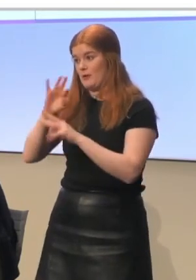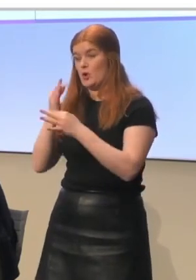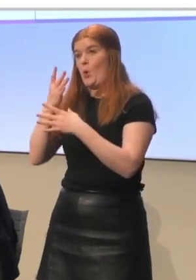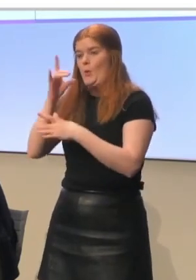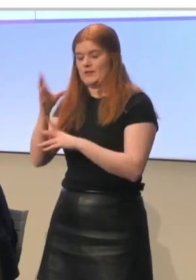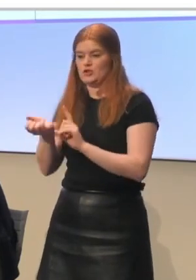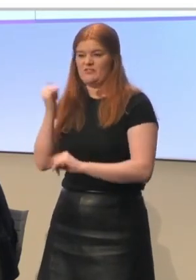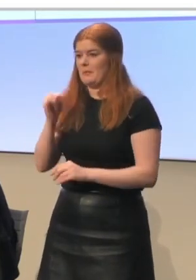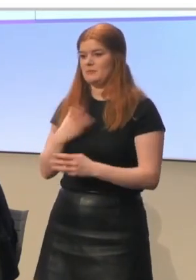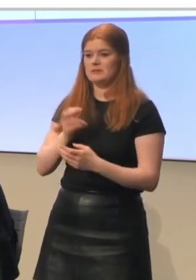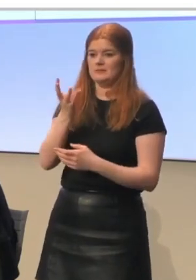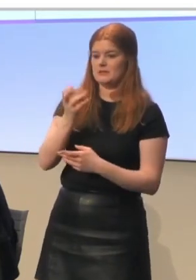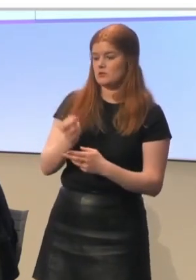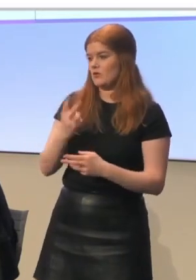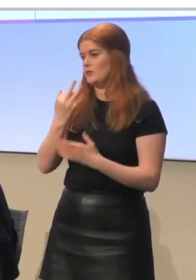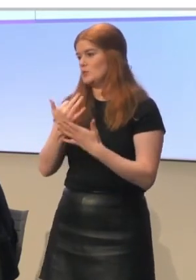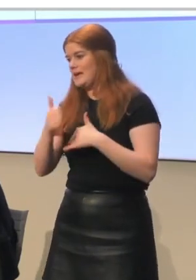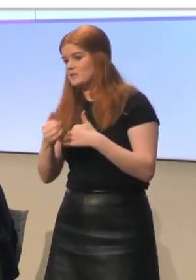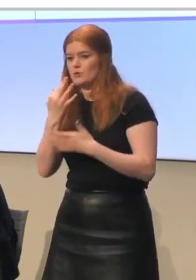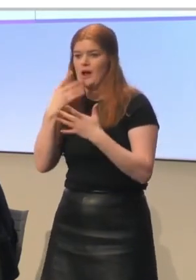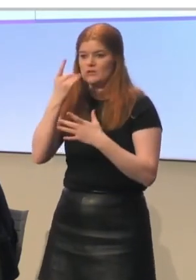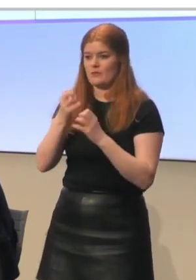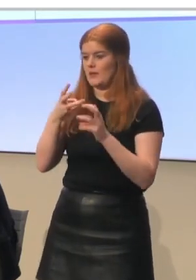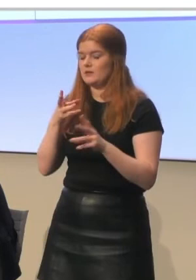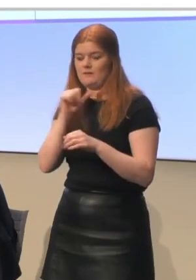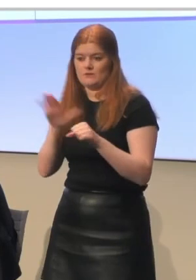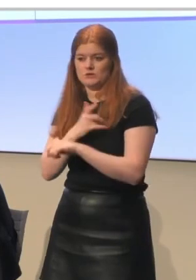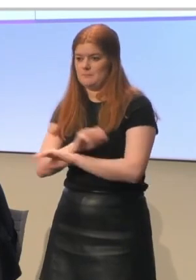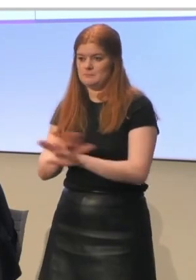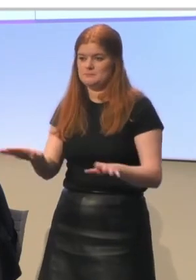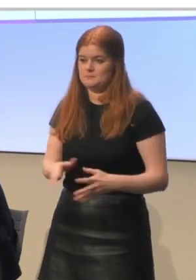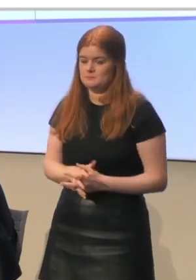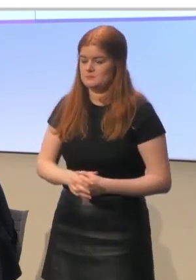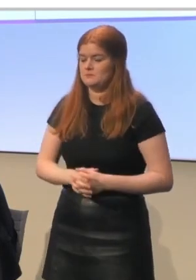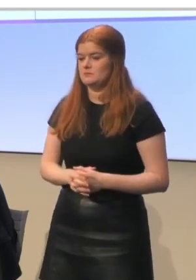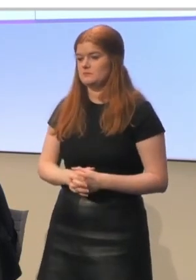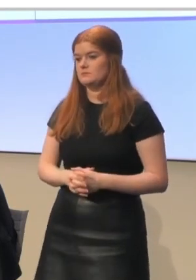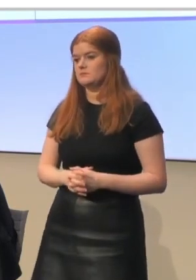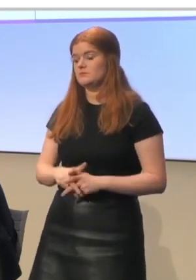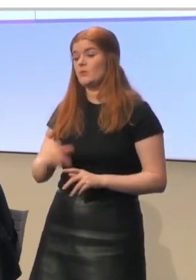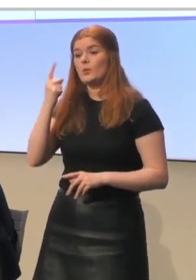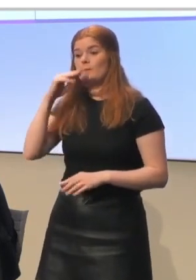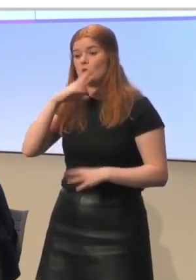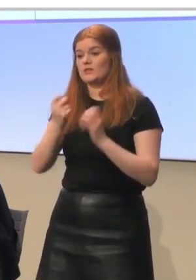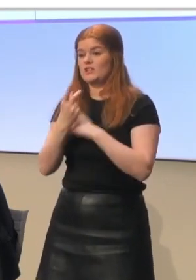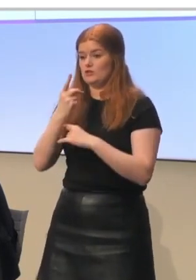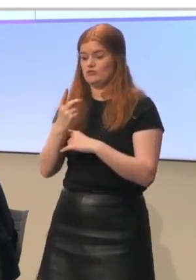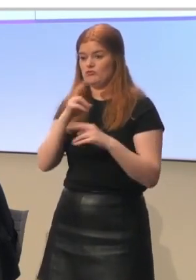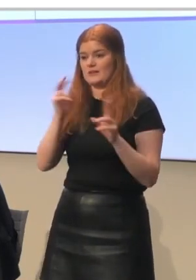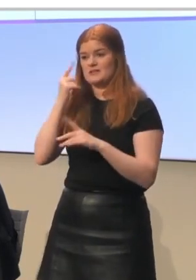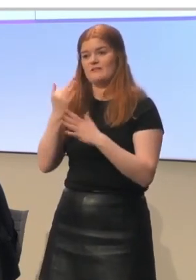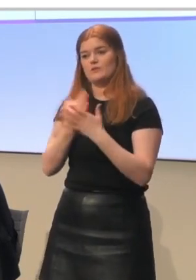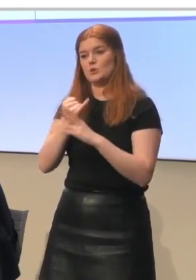get. They might get a number of days or a number of hours of the week and not full-time. A key issue that emerged across quite a few of the schools